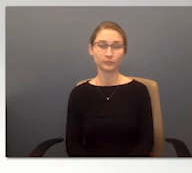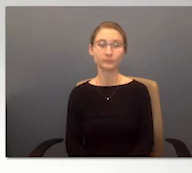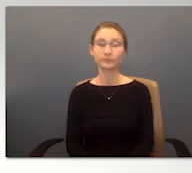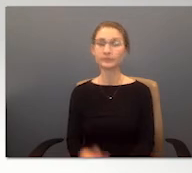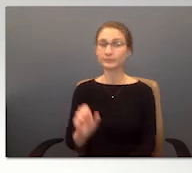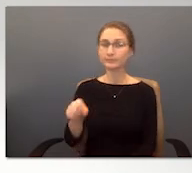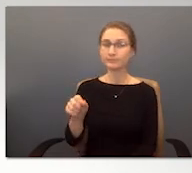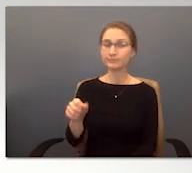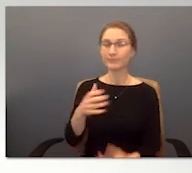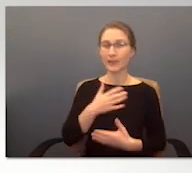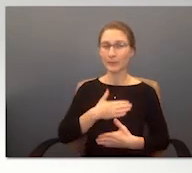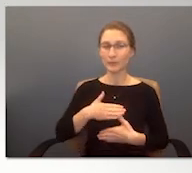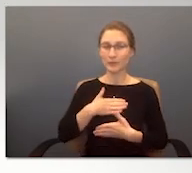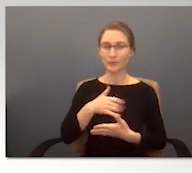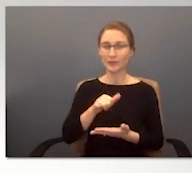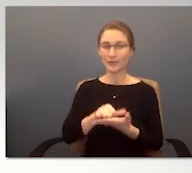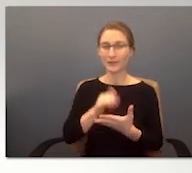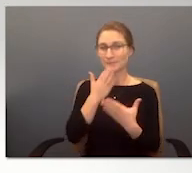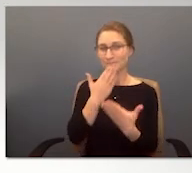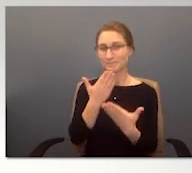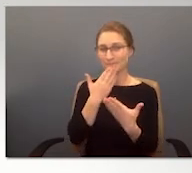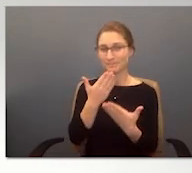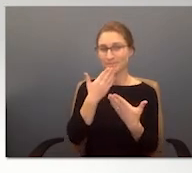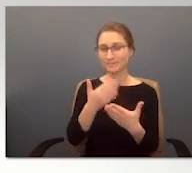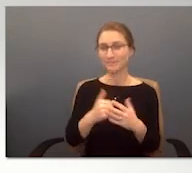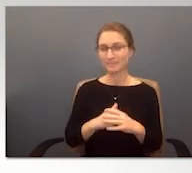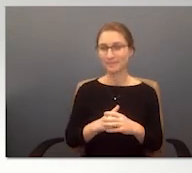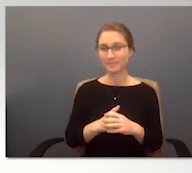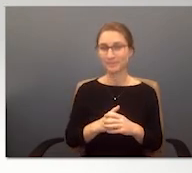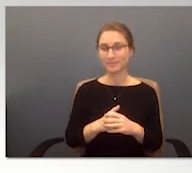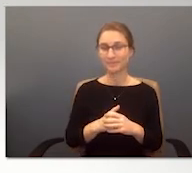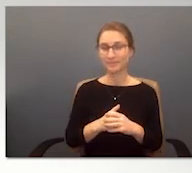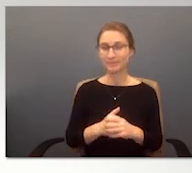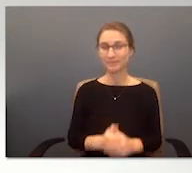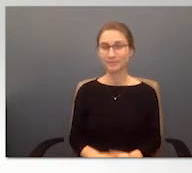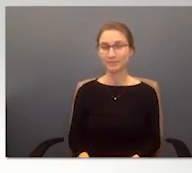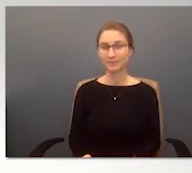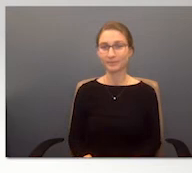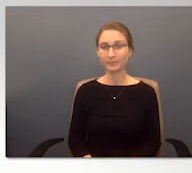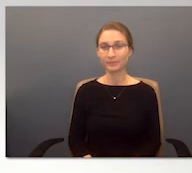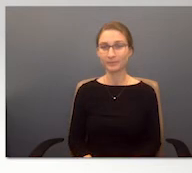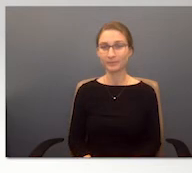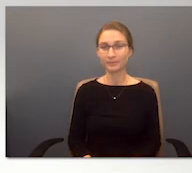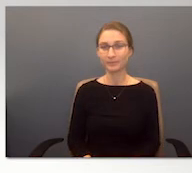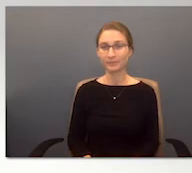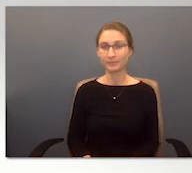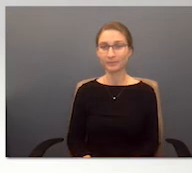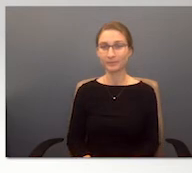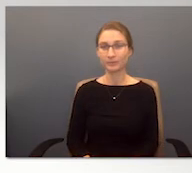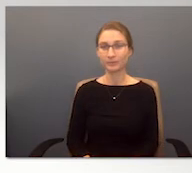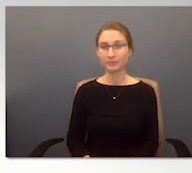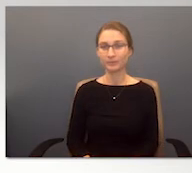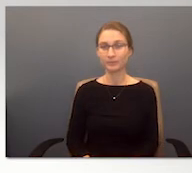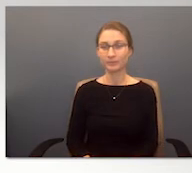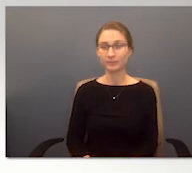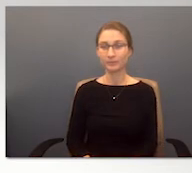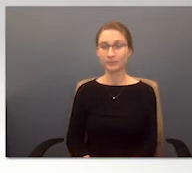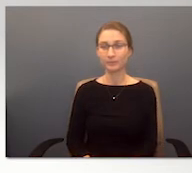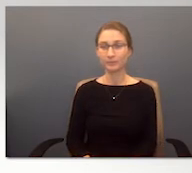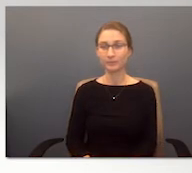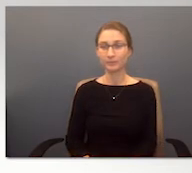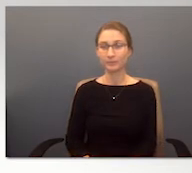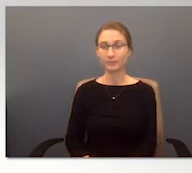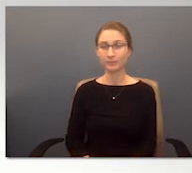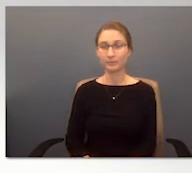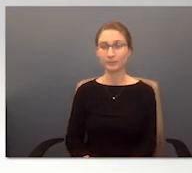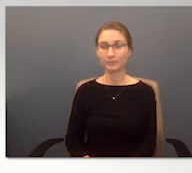I appreciate that. Thank you, thank you, thank you. We have, In some cases, an TDS is very much appropriate, but in some cases,